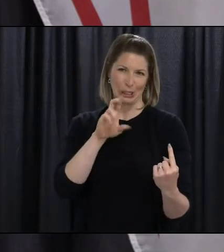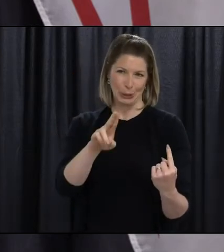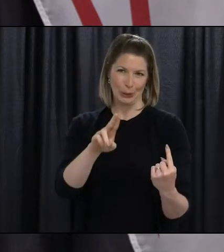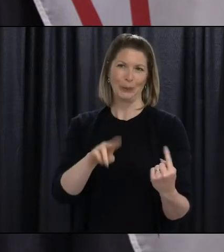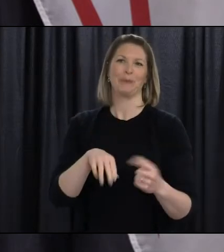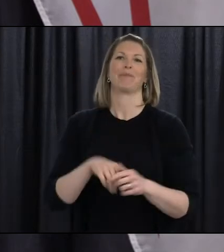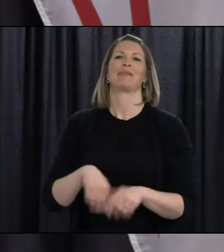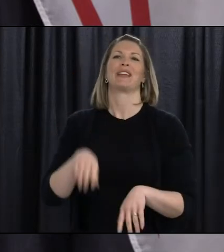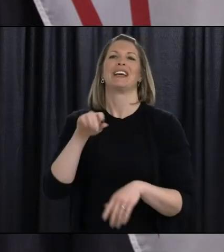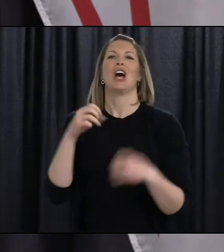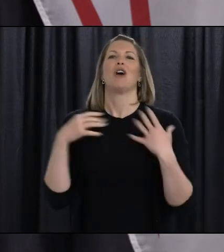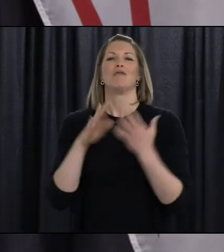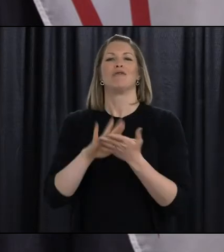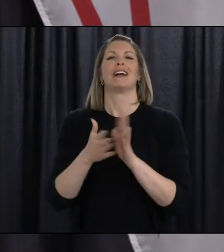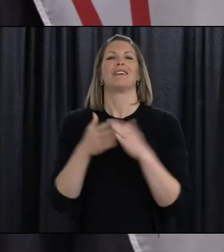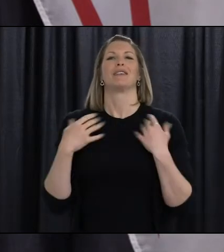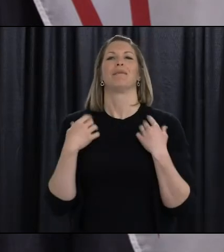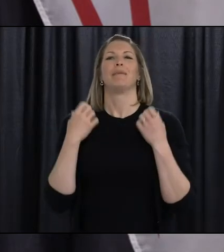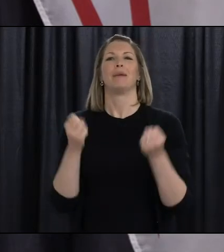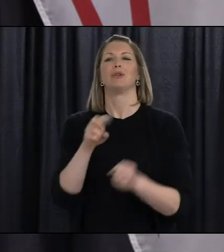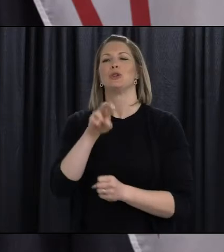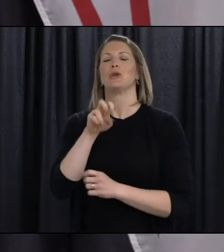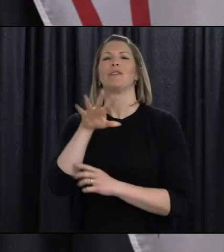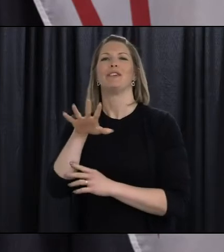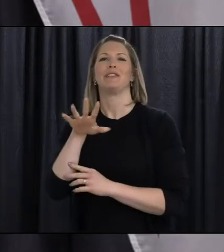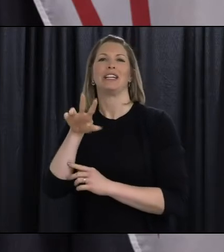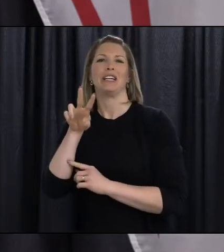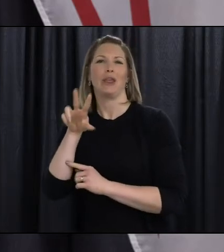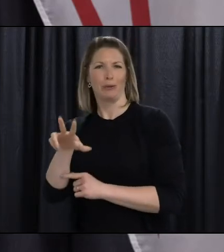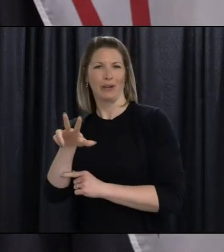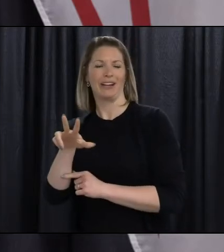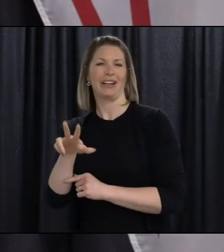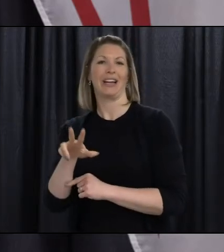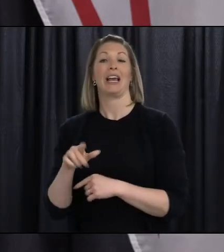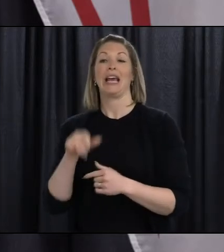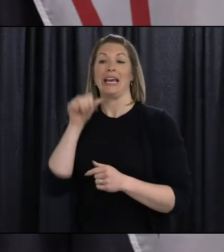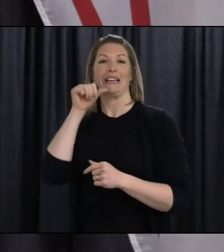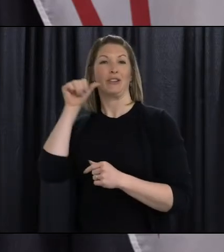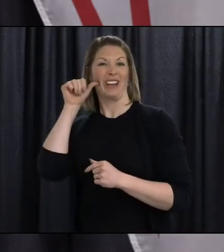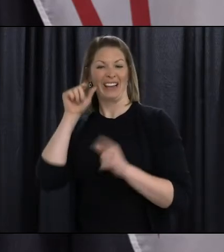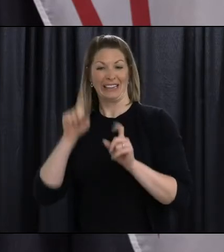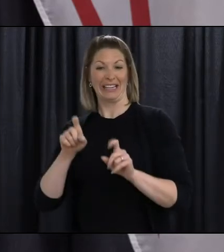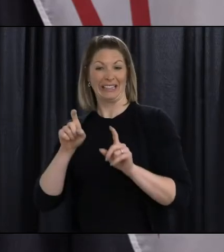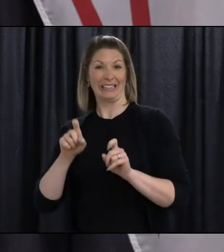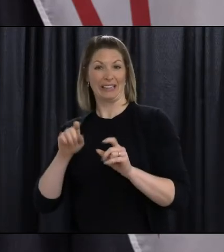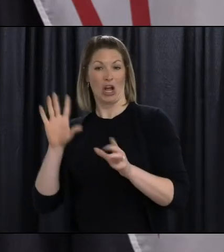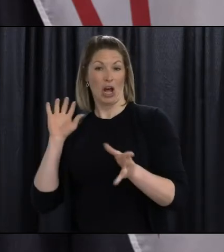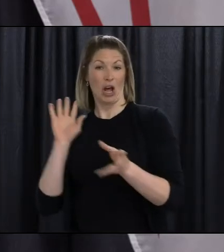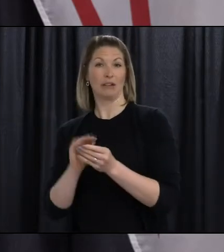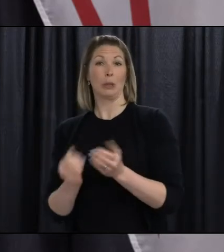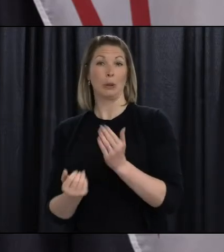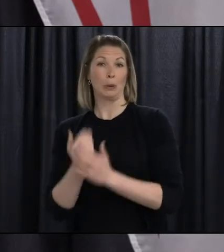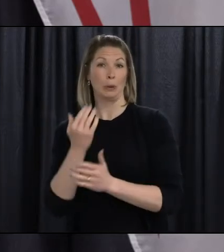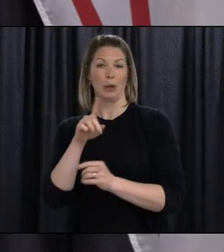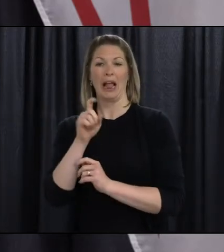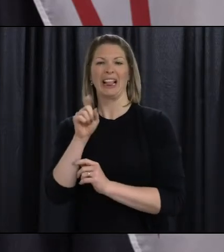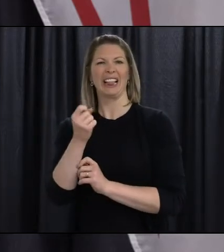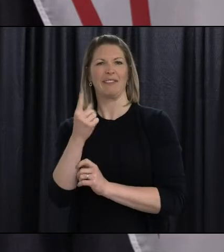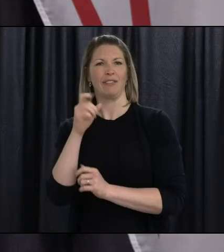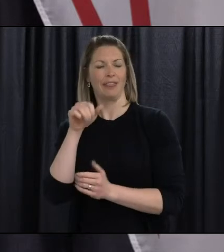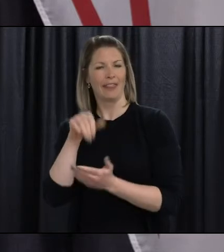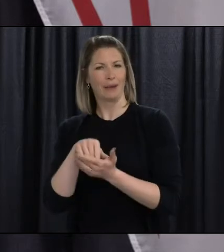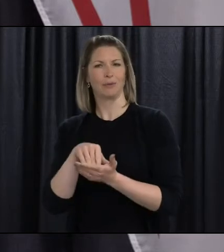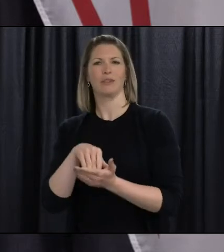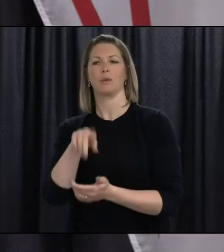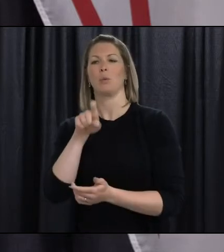11,105 people. We are now 2 weeks into Alert Level 4 and have been successful in keeping the number of COVID-19 cases in our